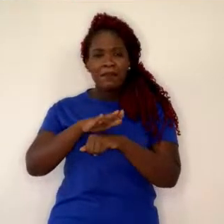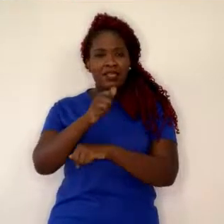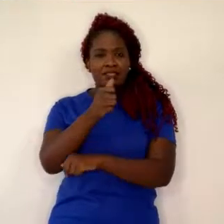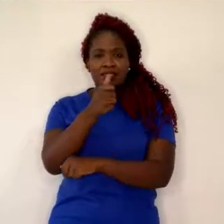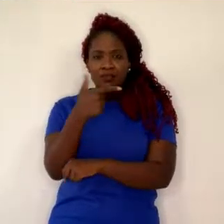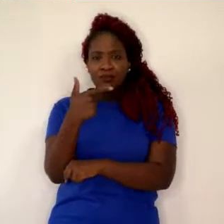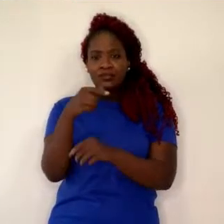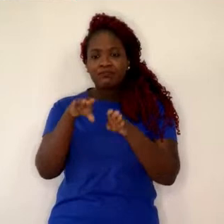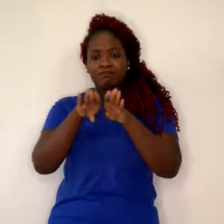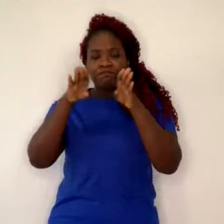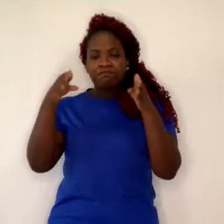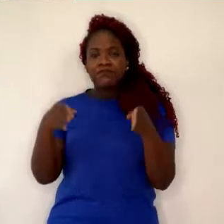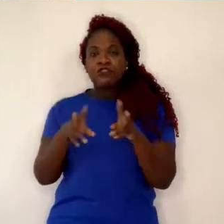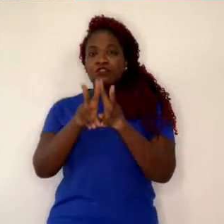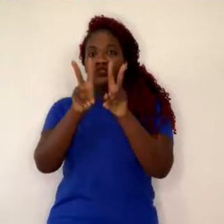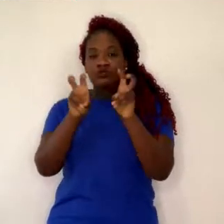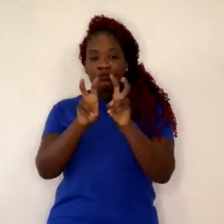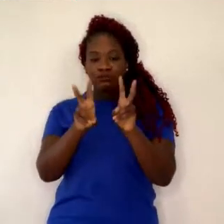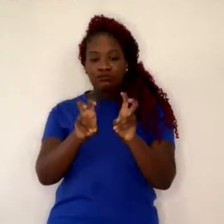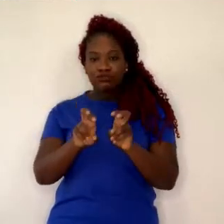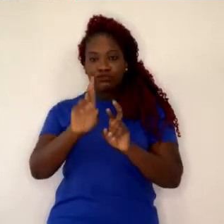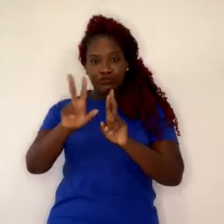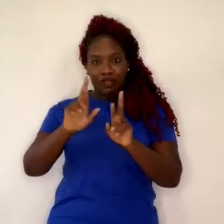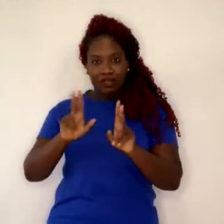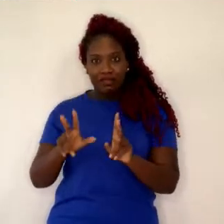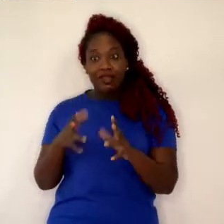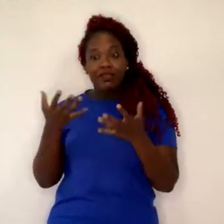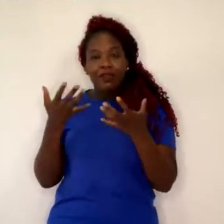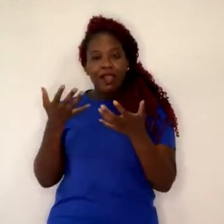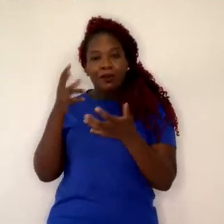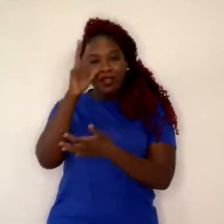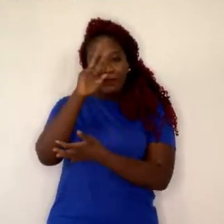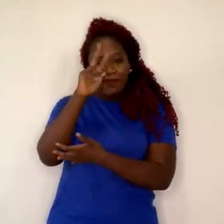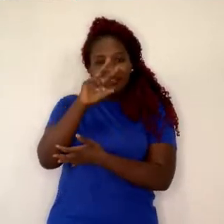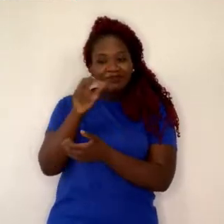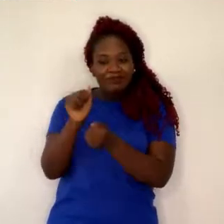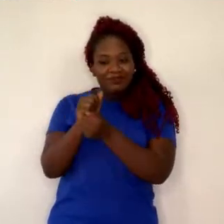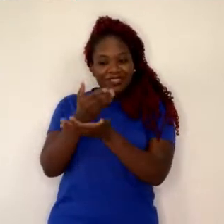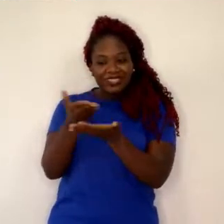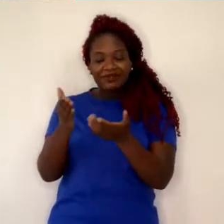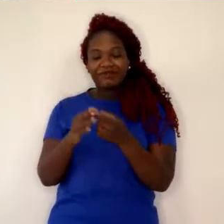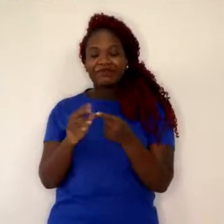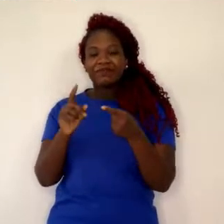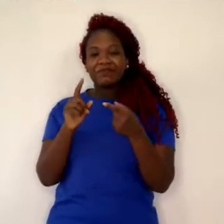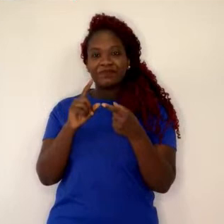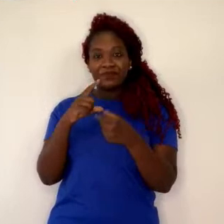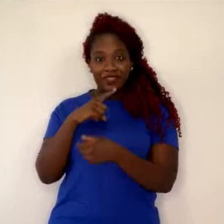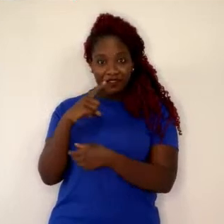had 12 panels with different topics, and let me just review those with you.